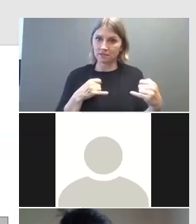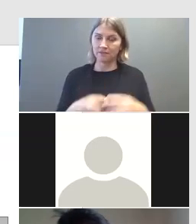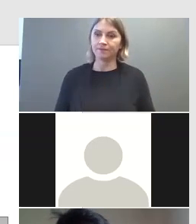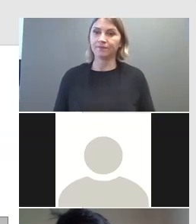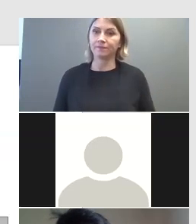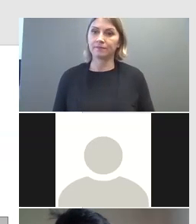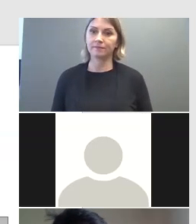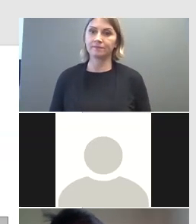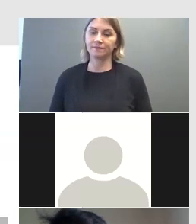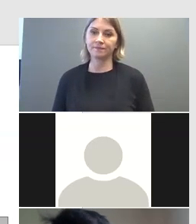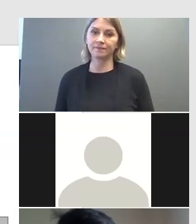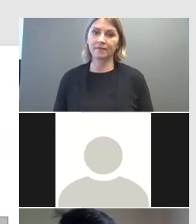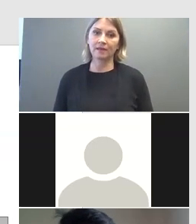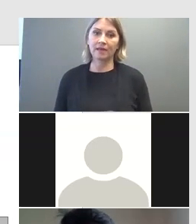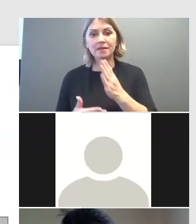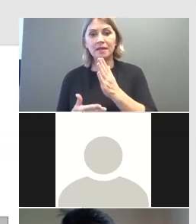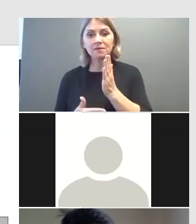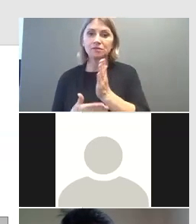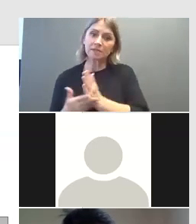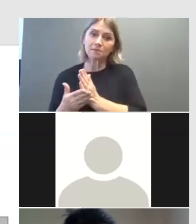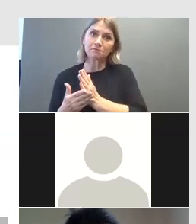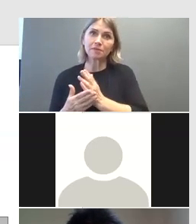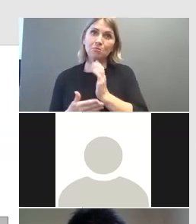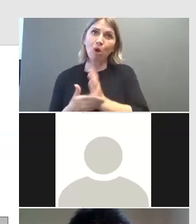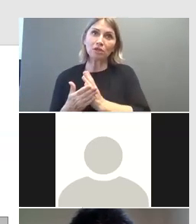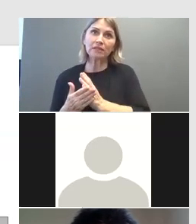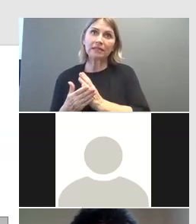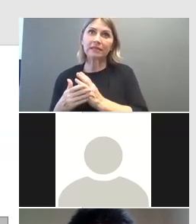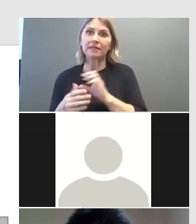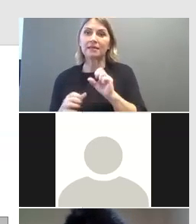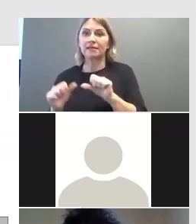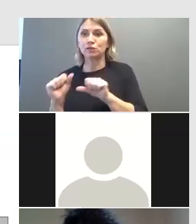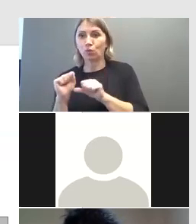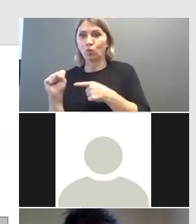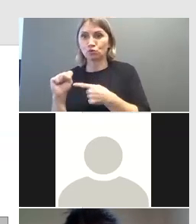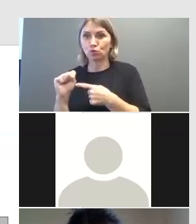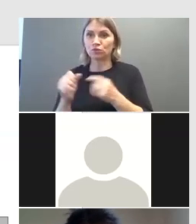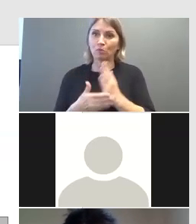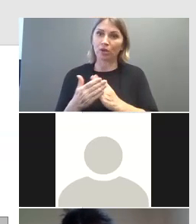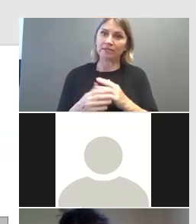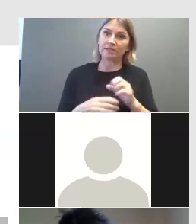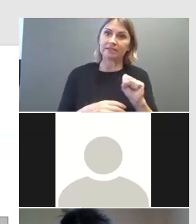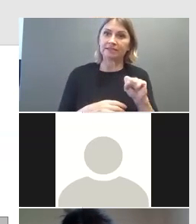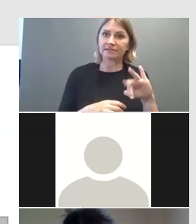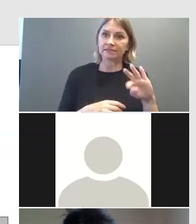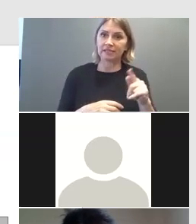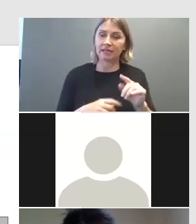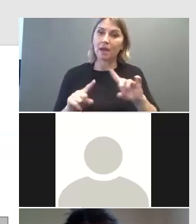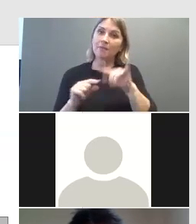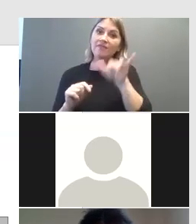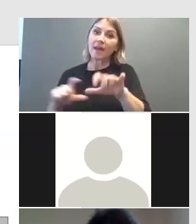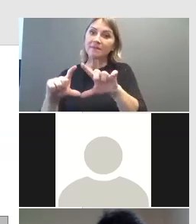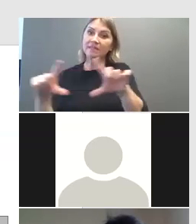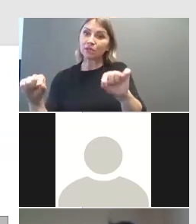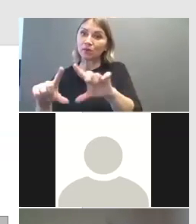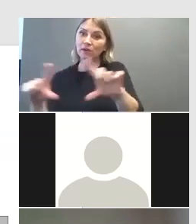sink, partly a source, but we will not care about that. Yes. So this particular strongly connected component